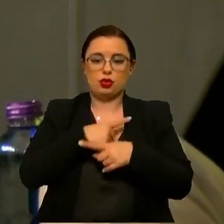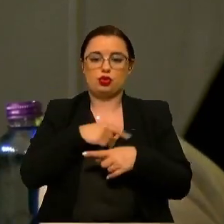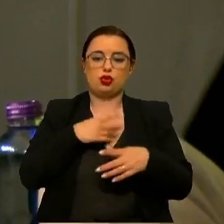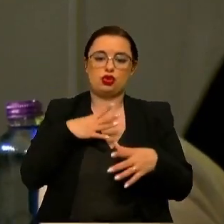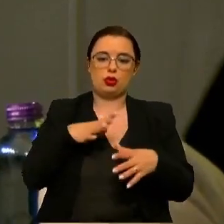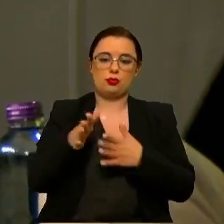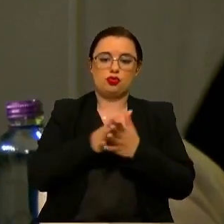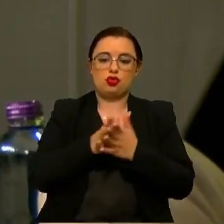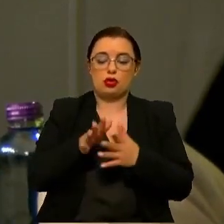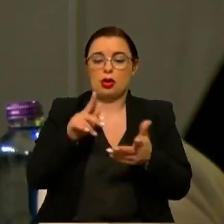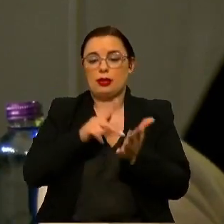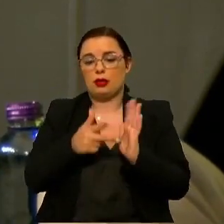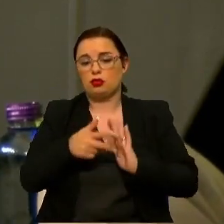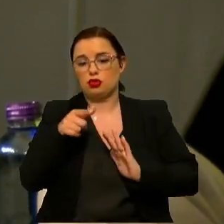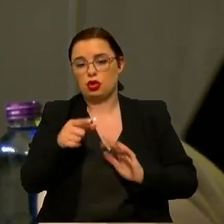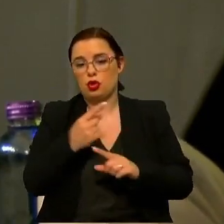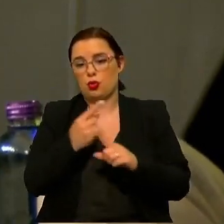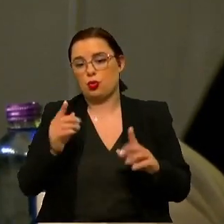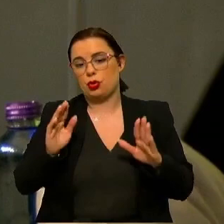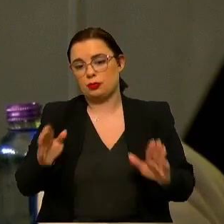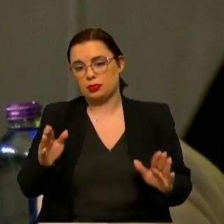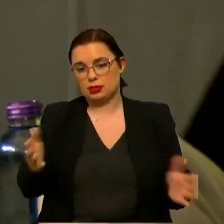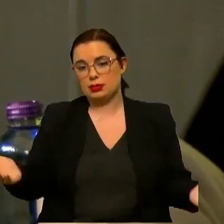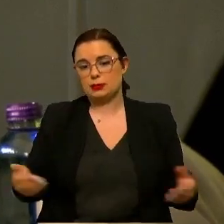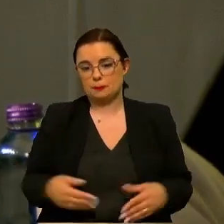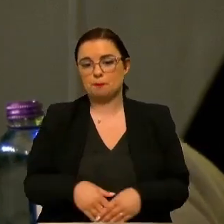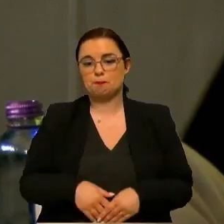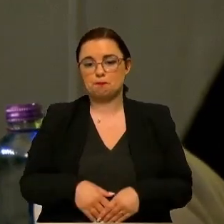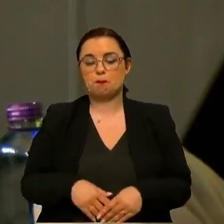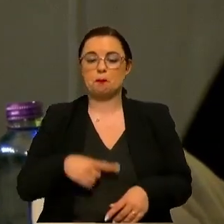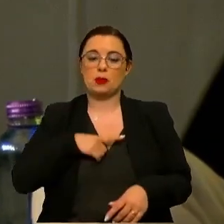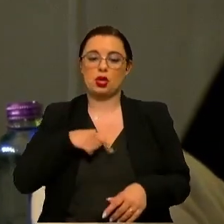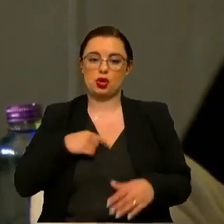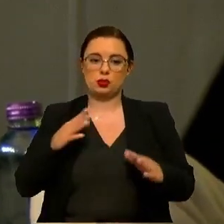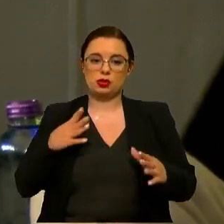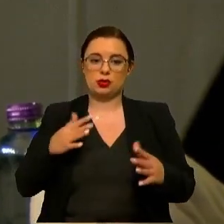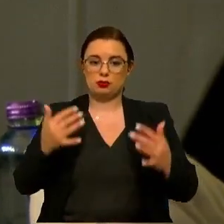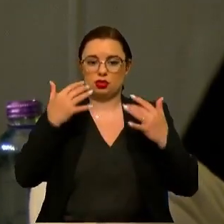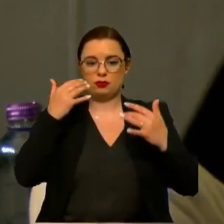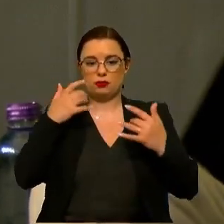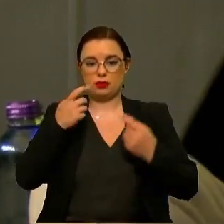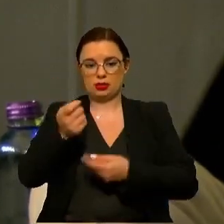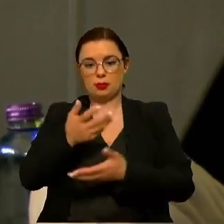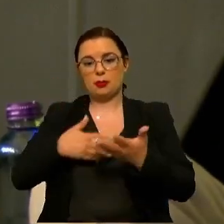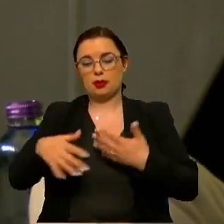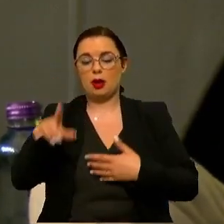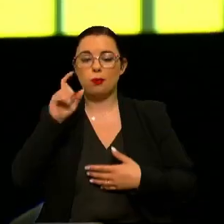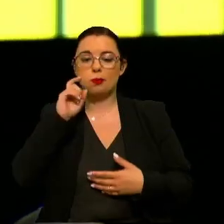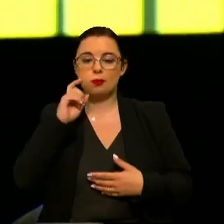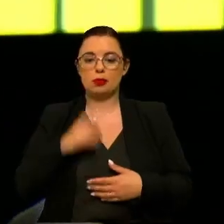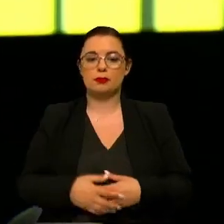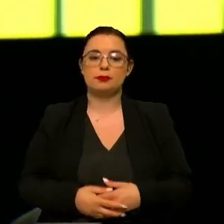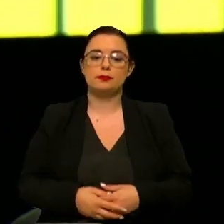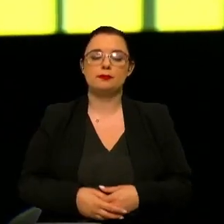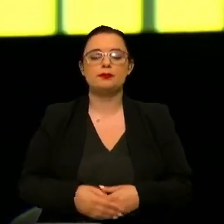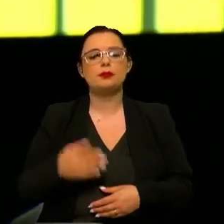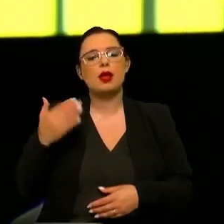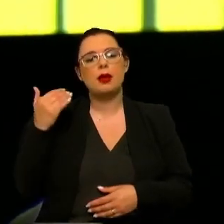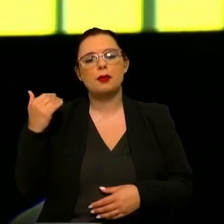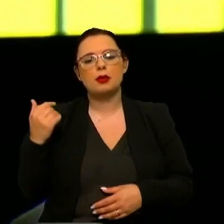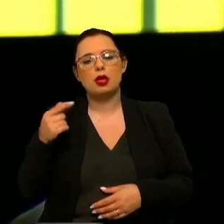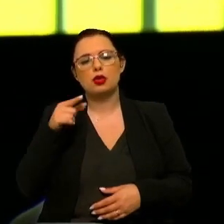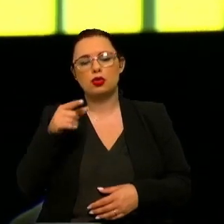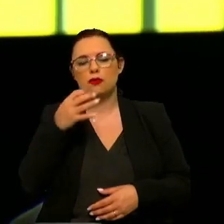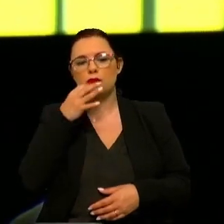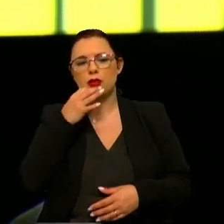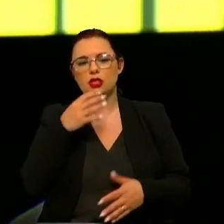used by a company using this technology, because it needs to share information in a safe